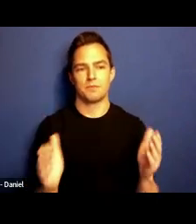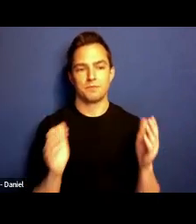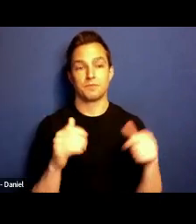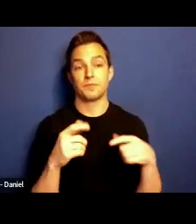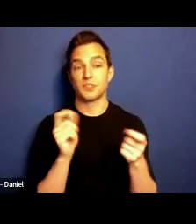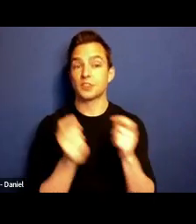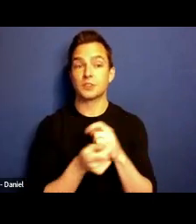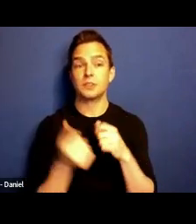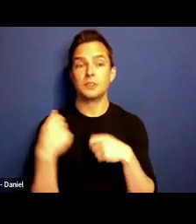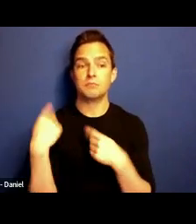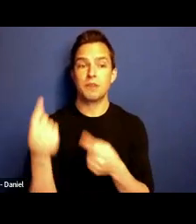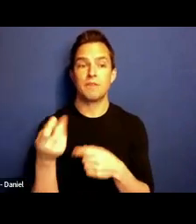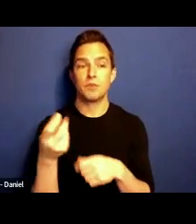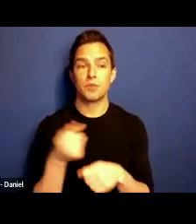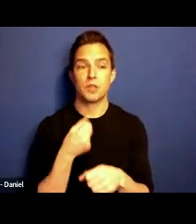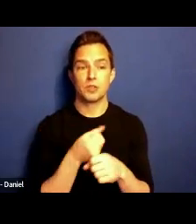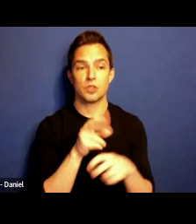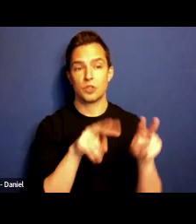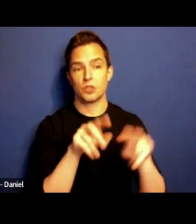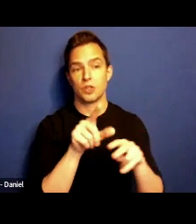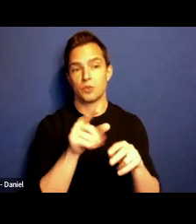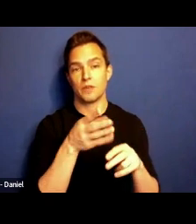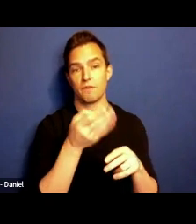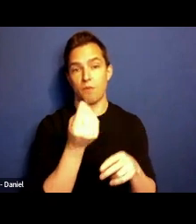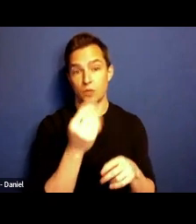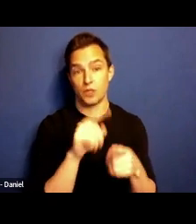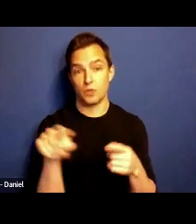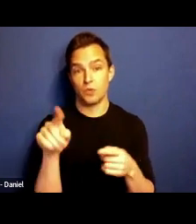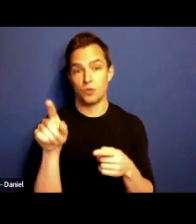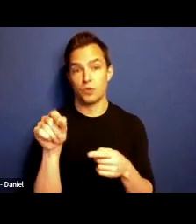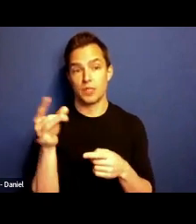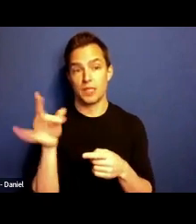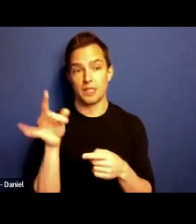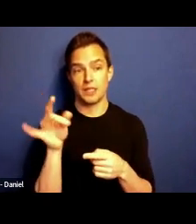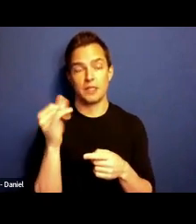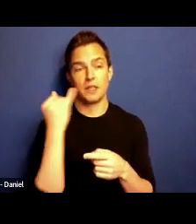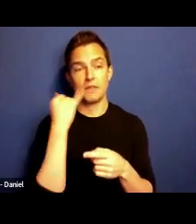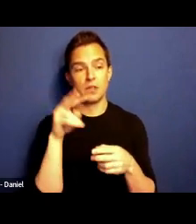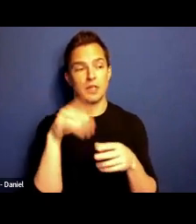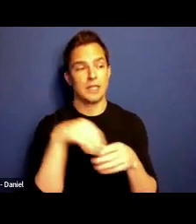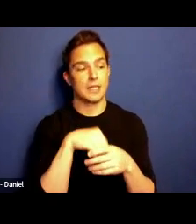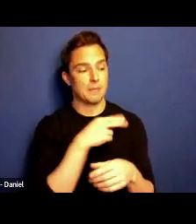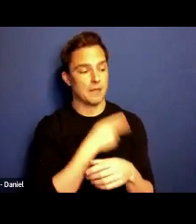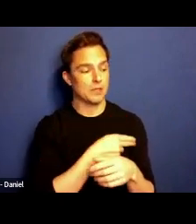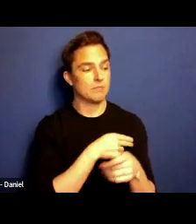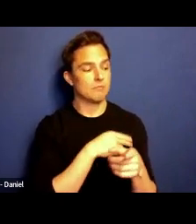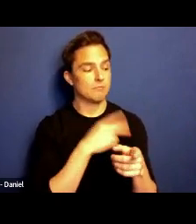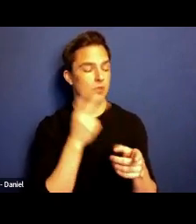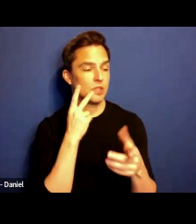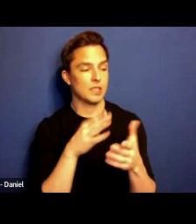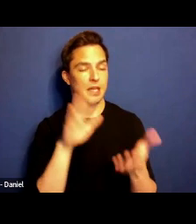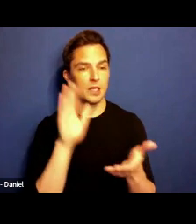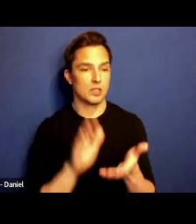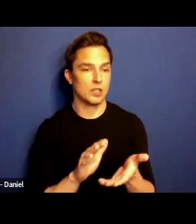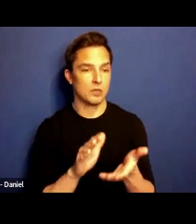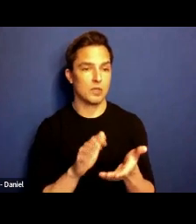few years, looking at their 2014 to 2018 survey for inpatients, we see this decrease in